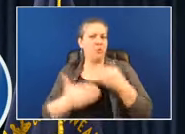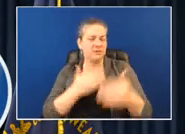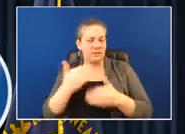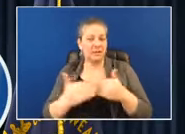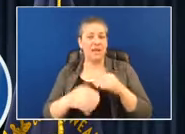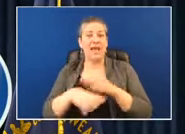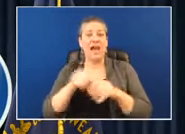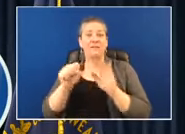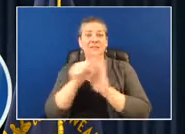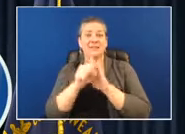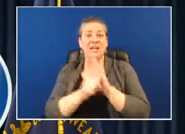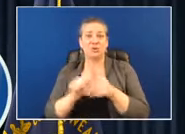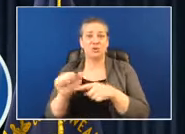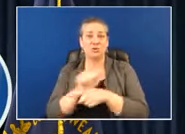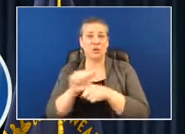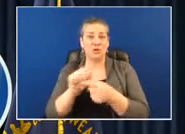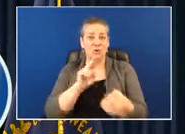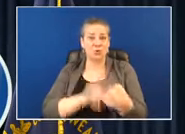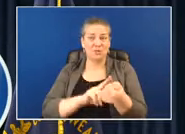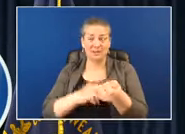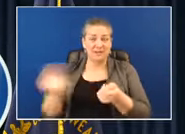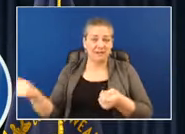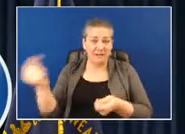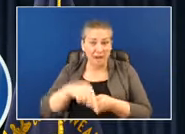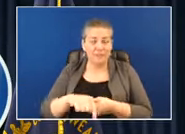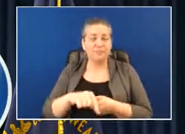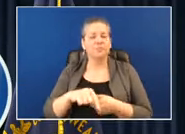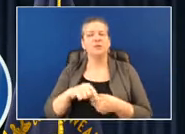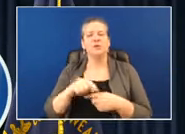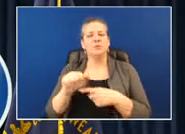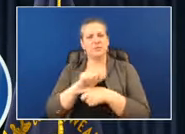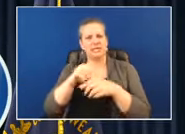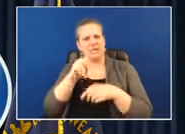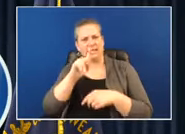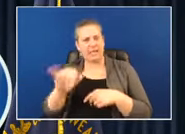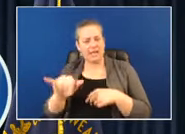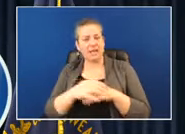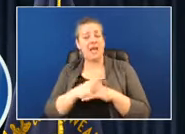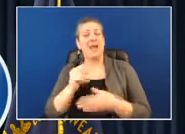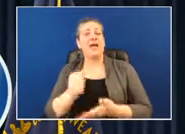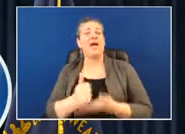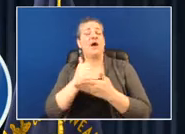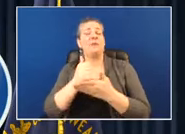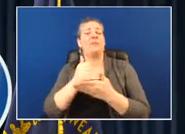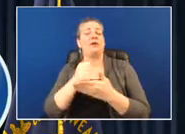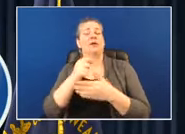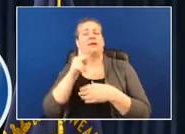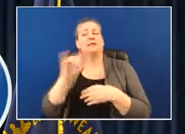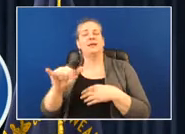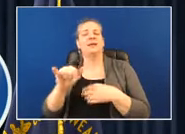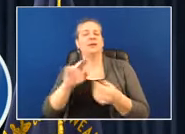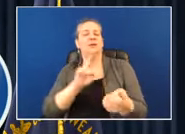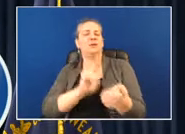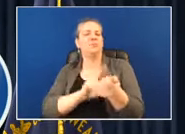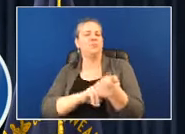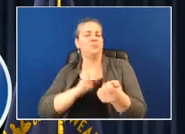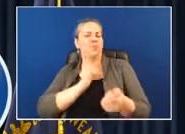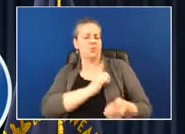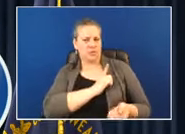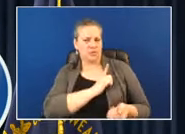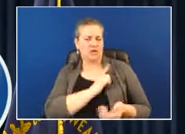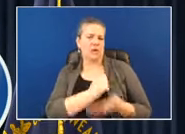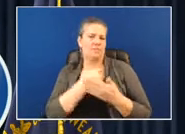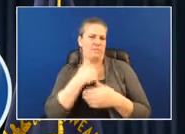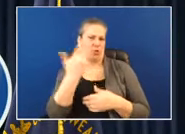in and to be practicing in Kentucky sooner. And it makes changes to the Kentucky Board of Nursing, limiting board members to 3 consecutive terms